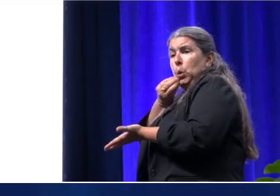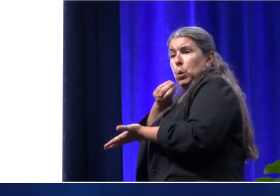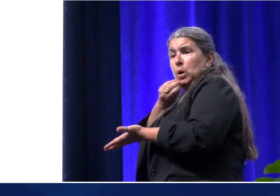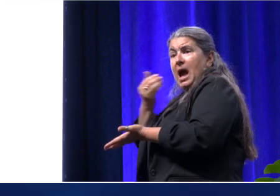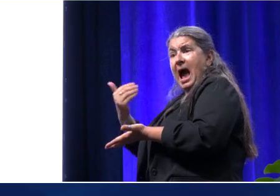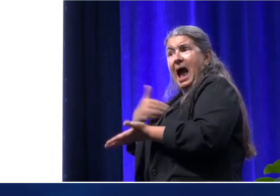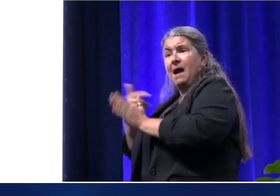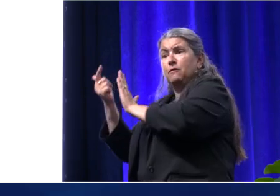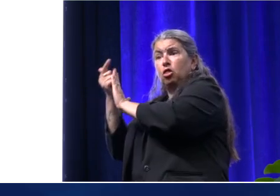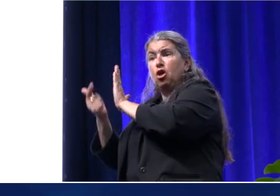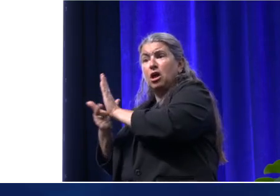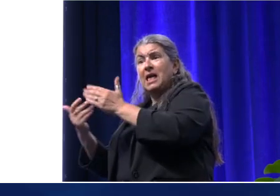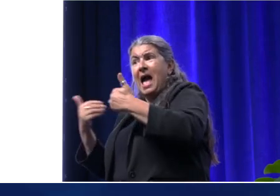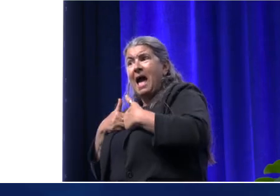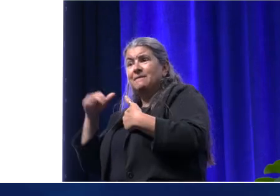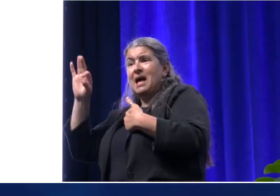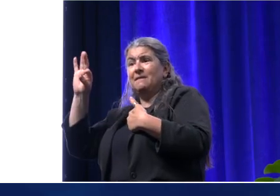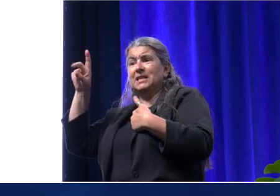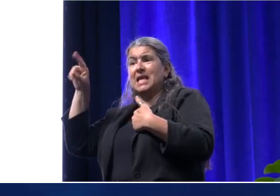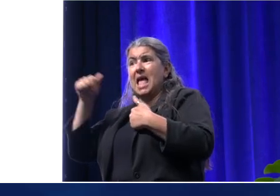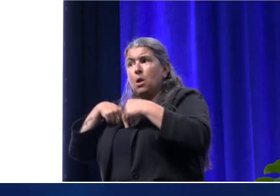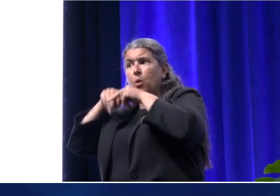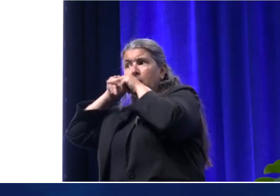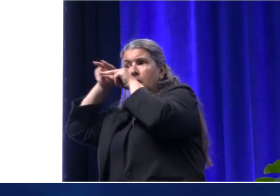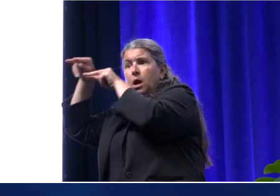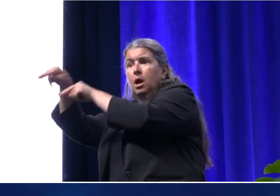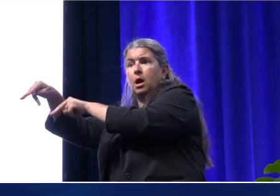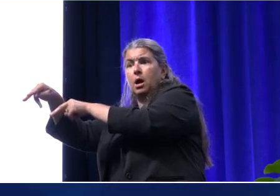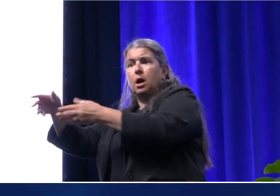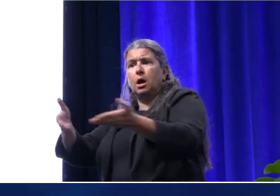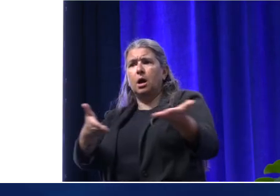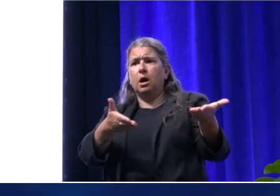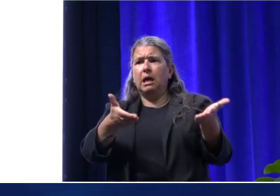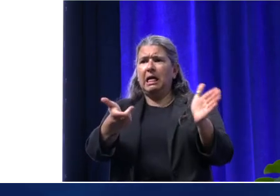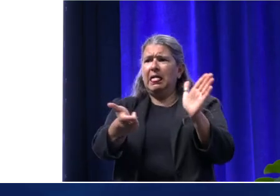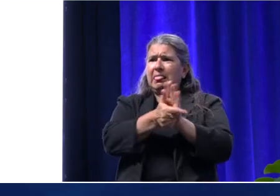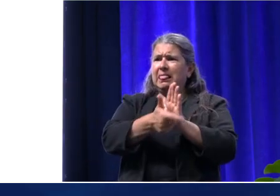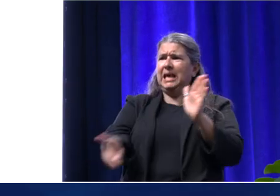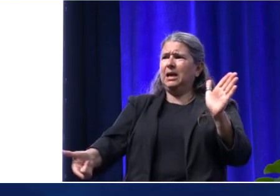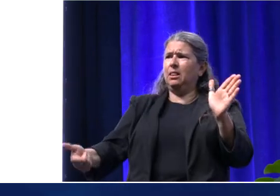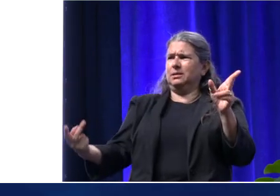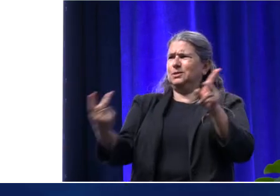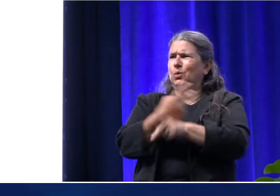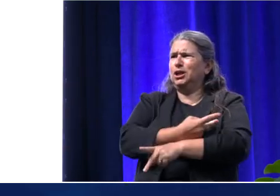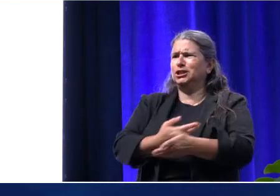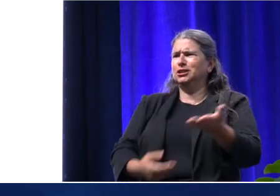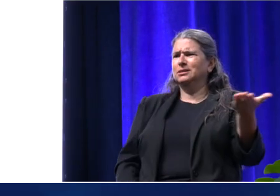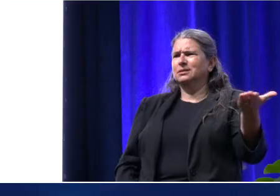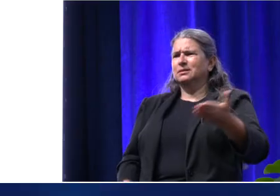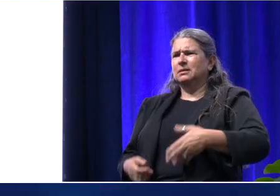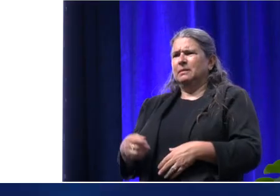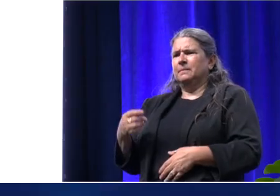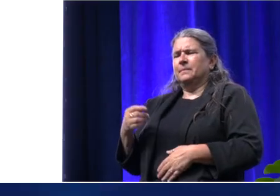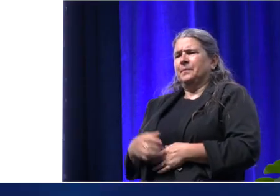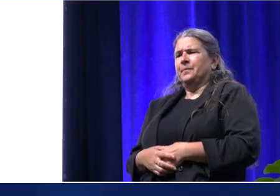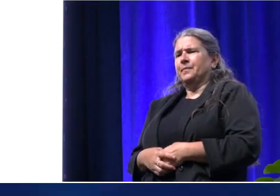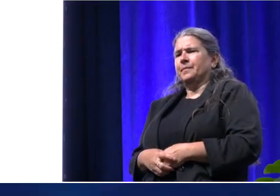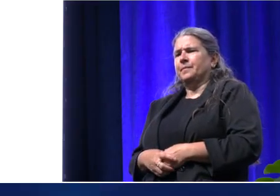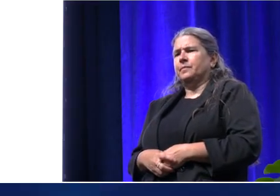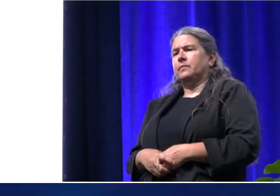same societal trend. So here's an example of that. Acetamiprid is an insecticide. An